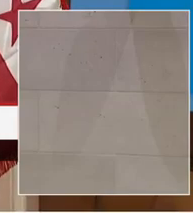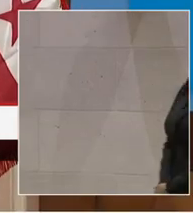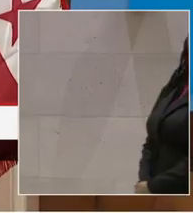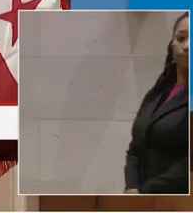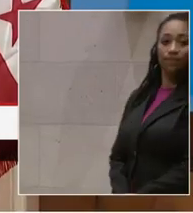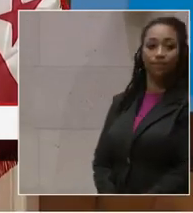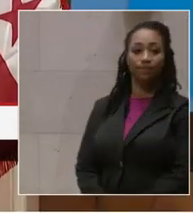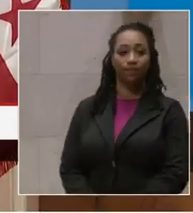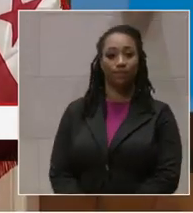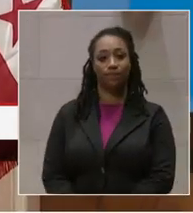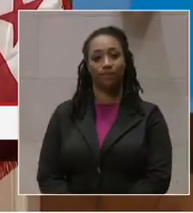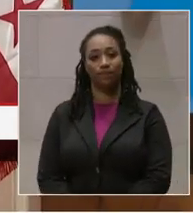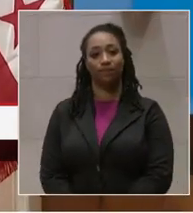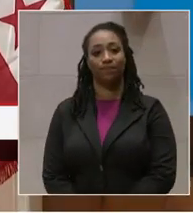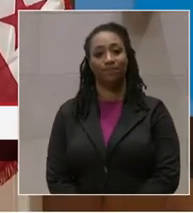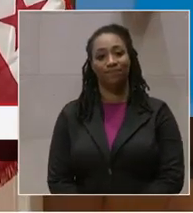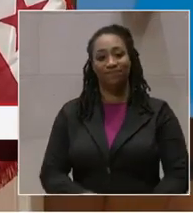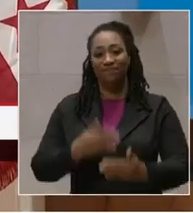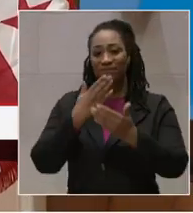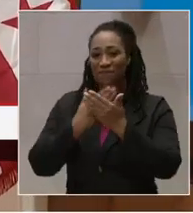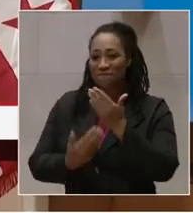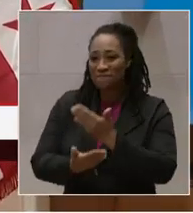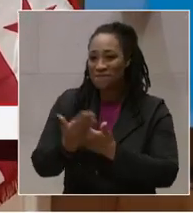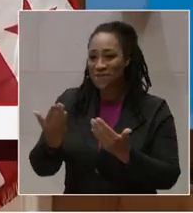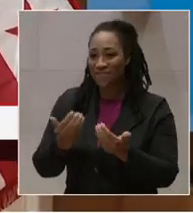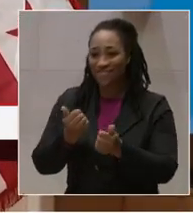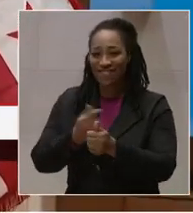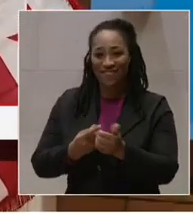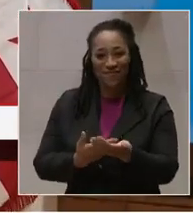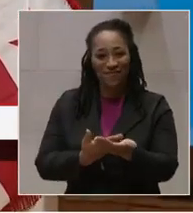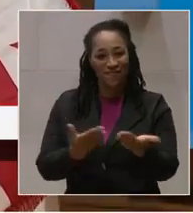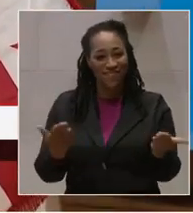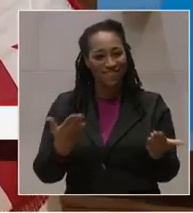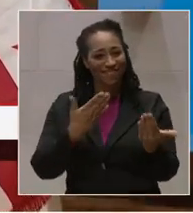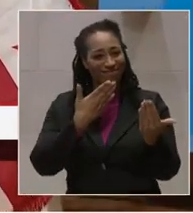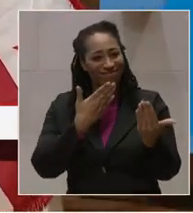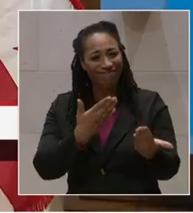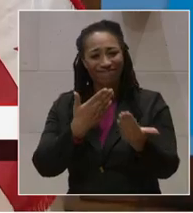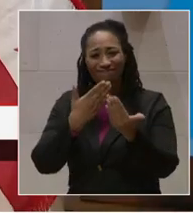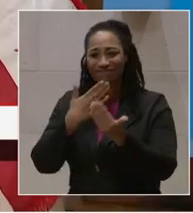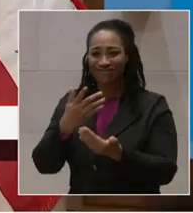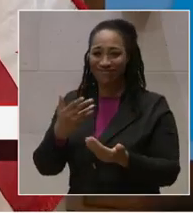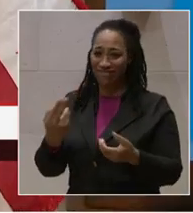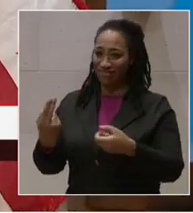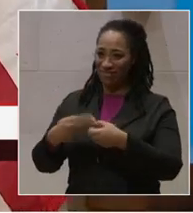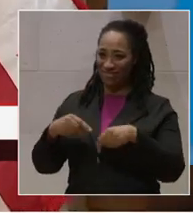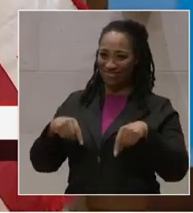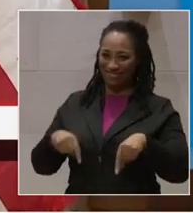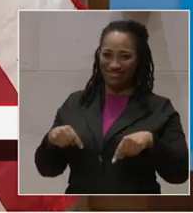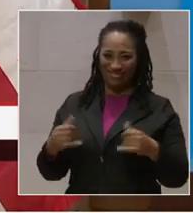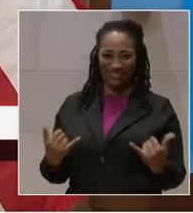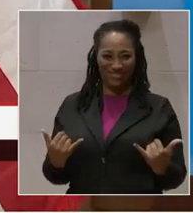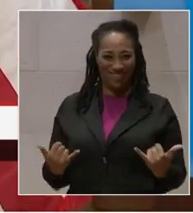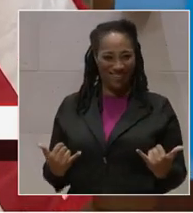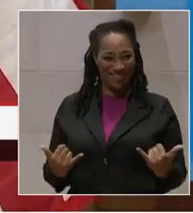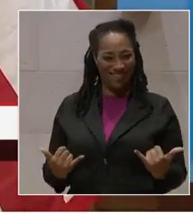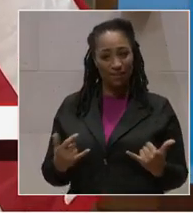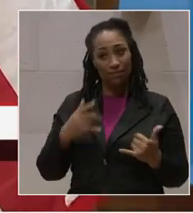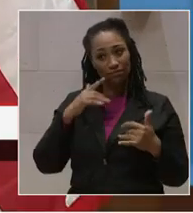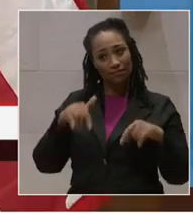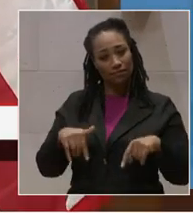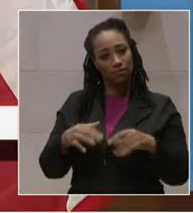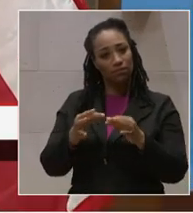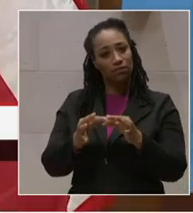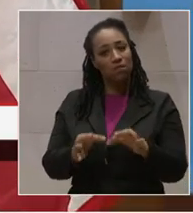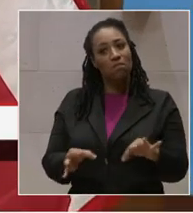Good morning, everyone. Good morning, and thank you for joining us here today in this important meeting